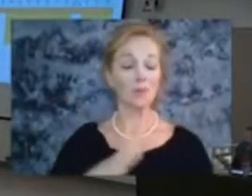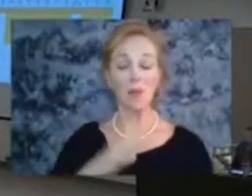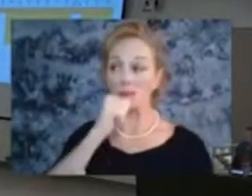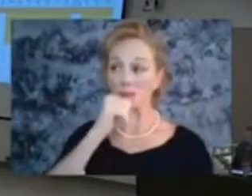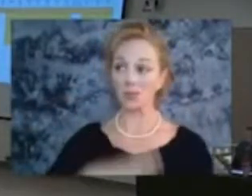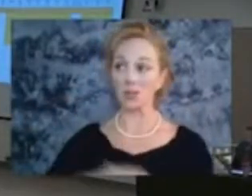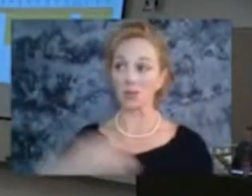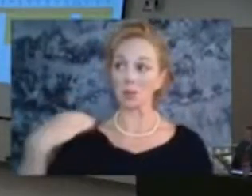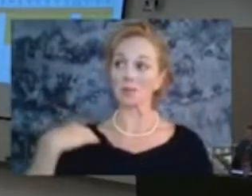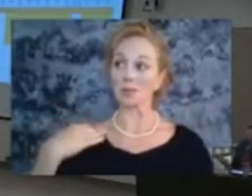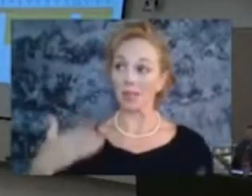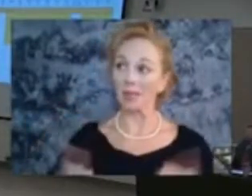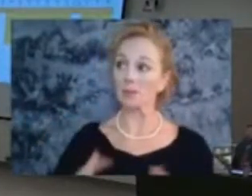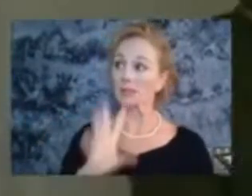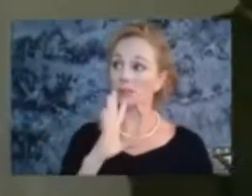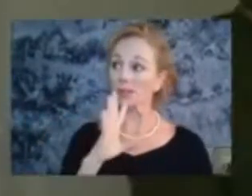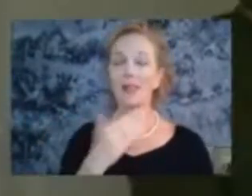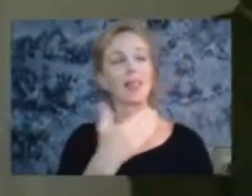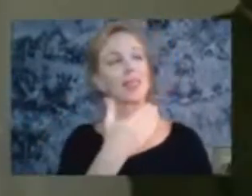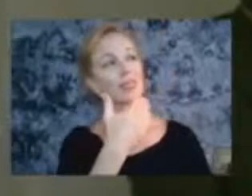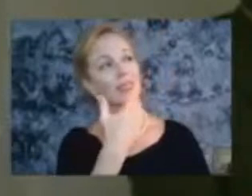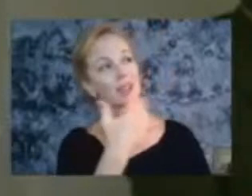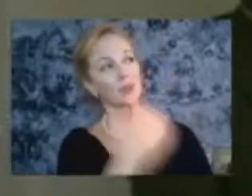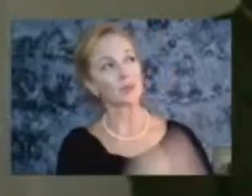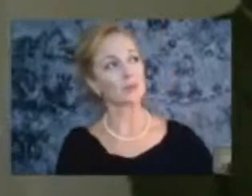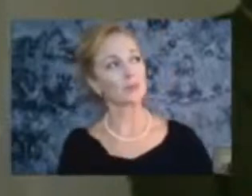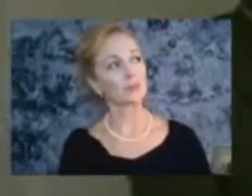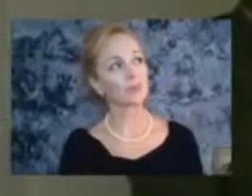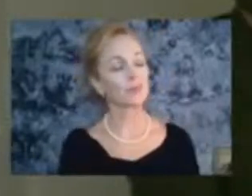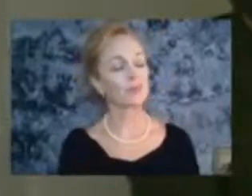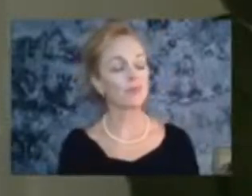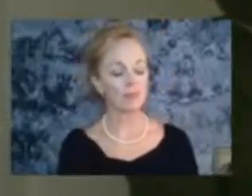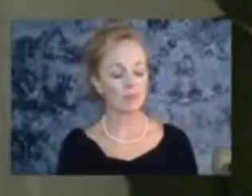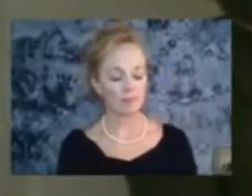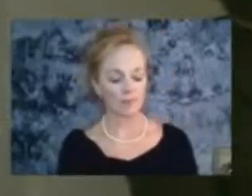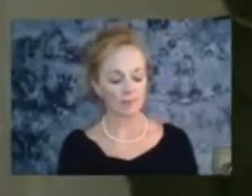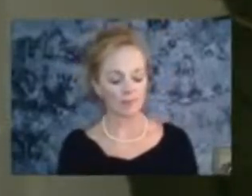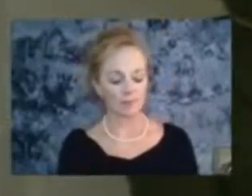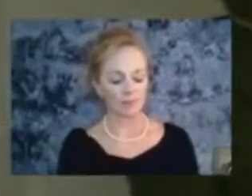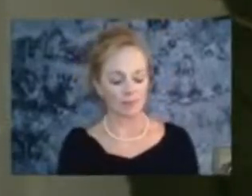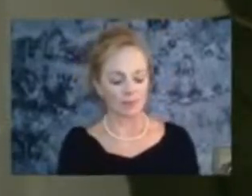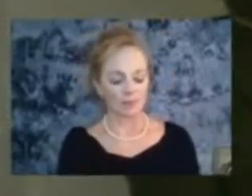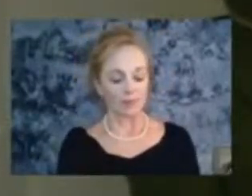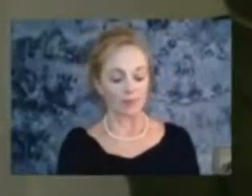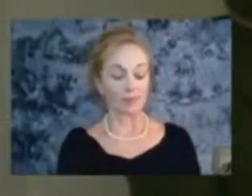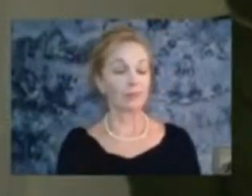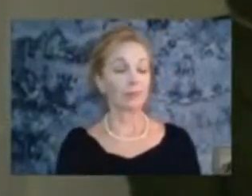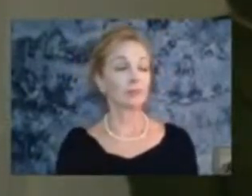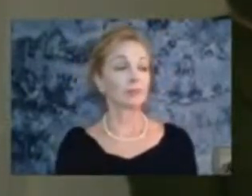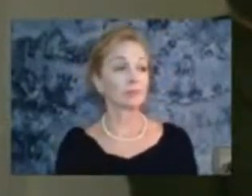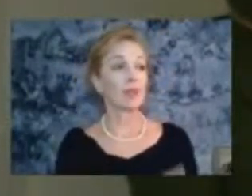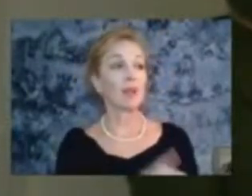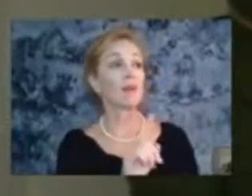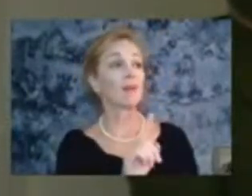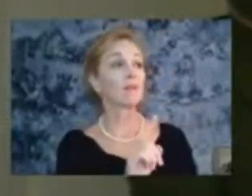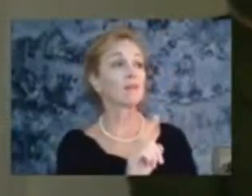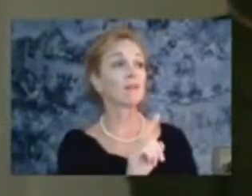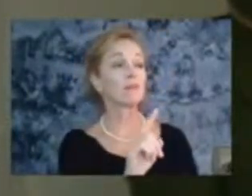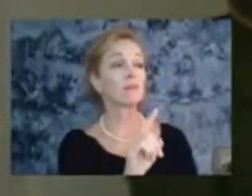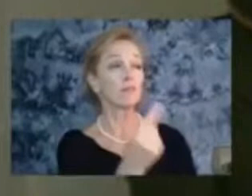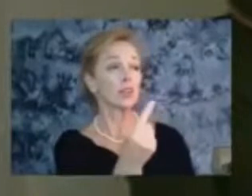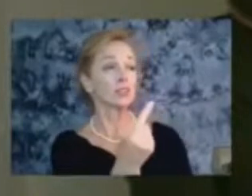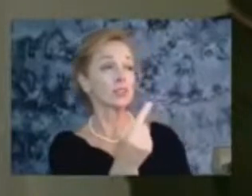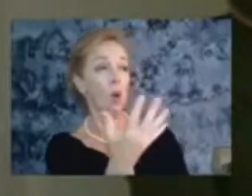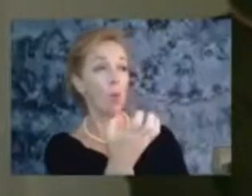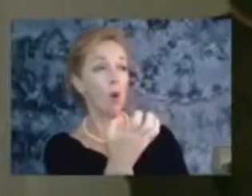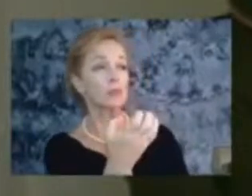Madam Chair. First, I just want to acknowledge the just enormous undertaking. I think we've mentioned this a few times tonight, and